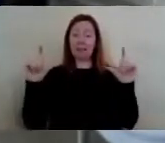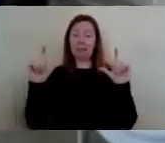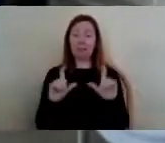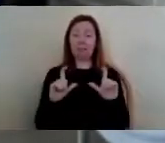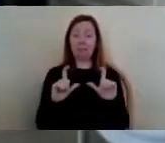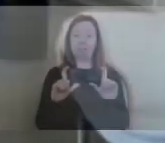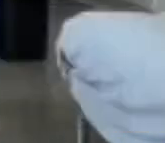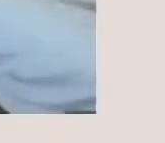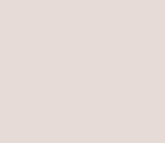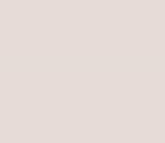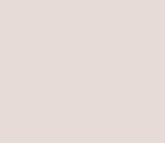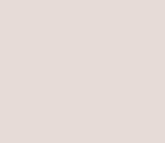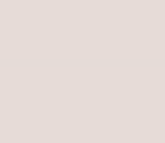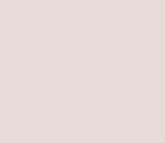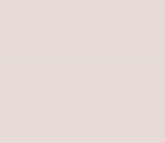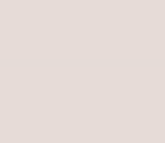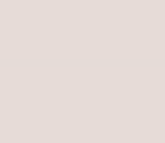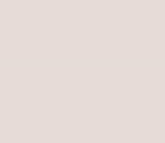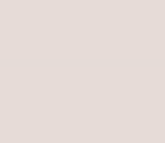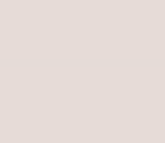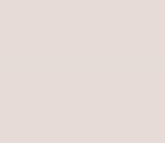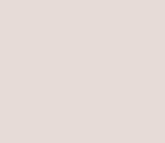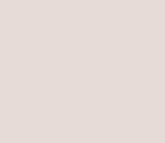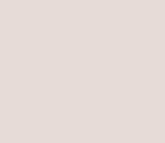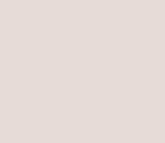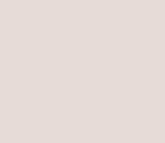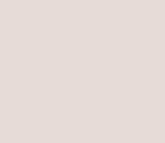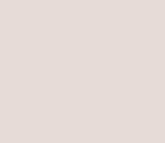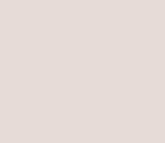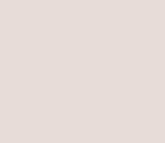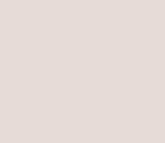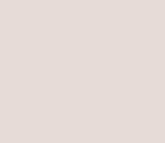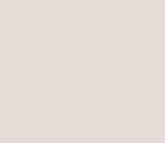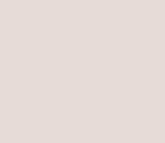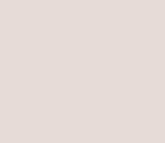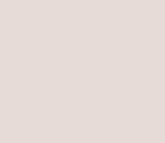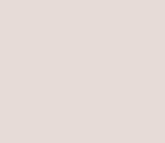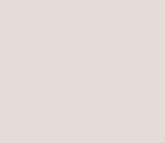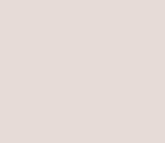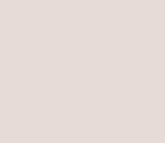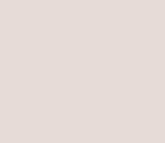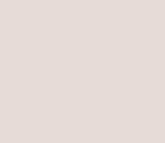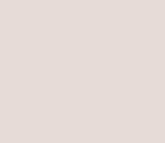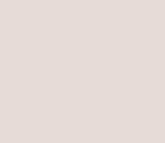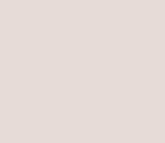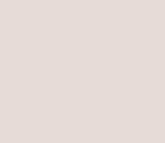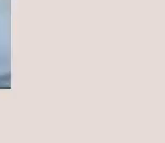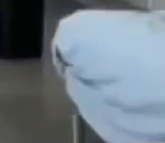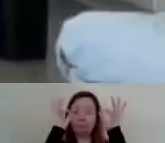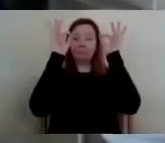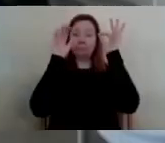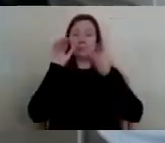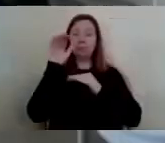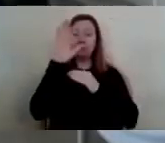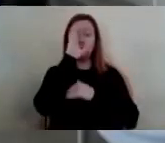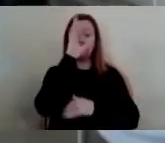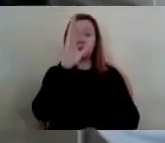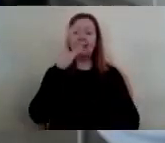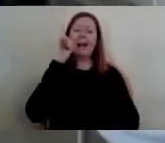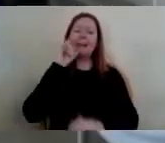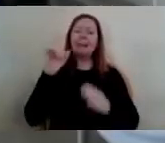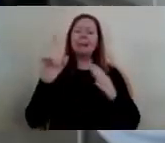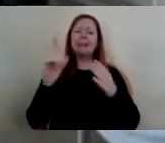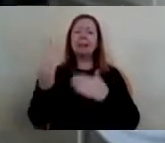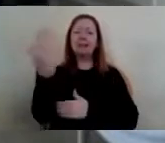together, roll those shoulder blades back, lifting up the chest, and looking straight forward. I think it's really easy in the